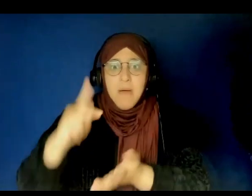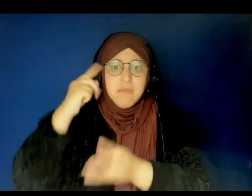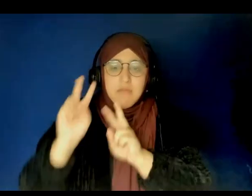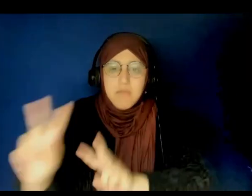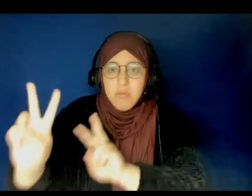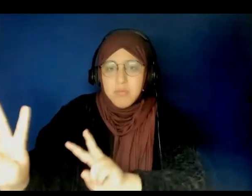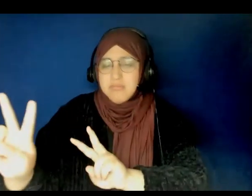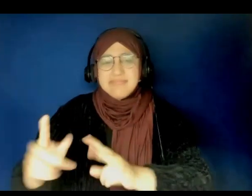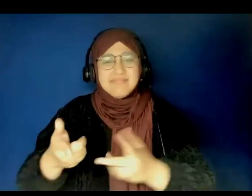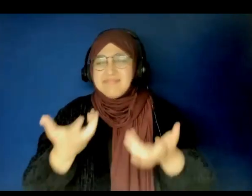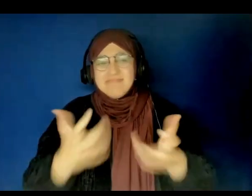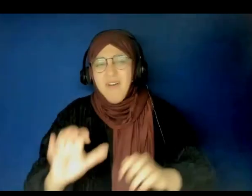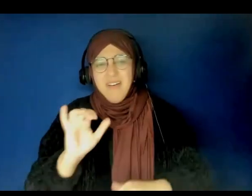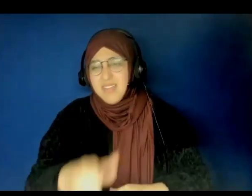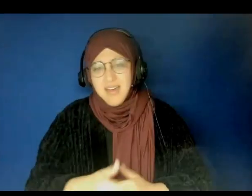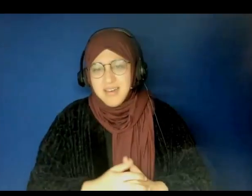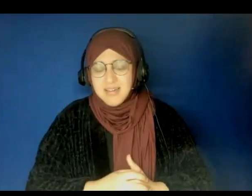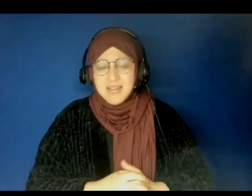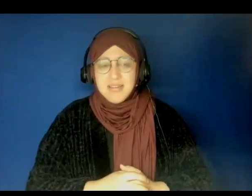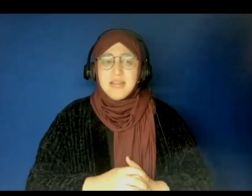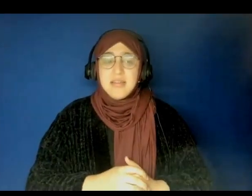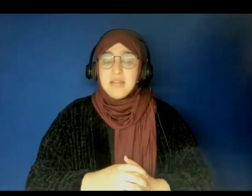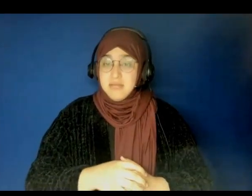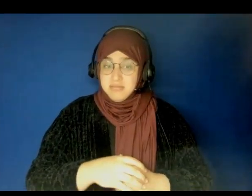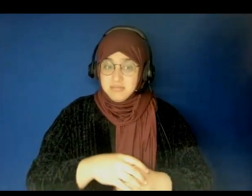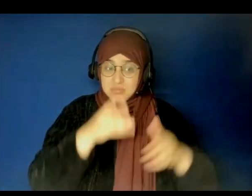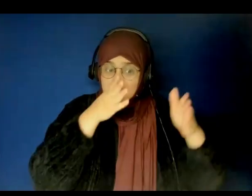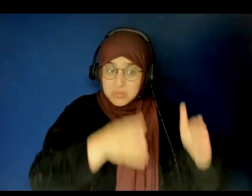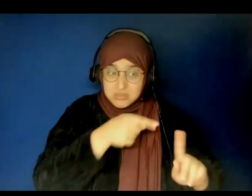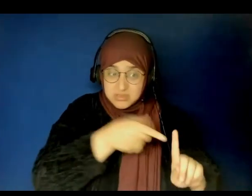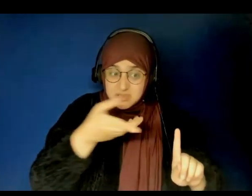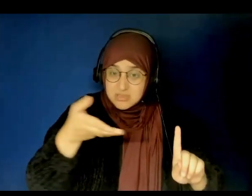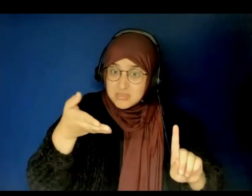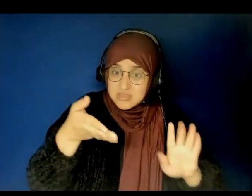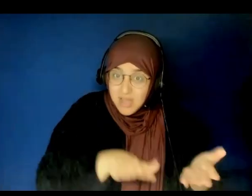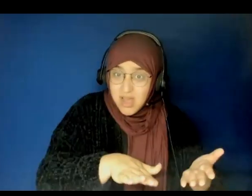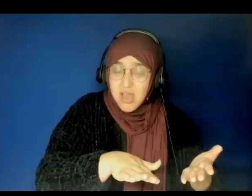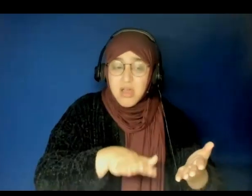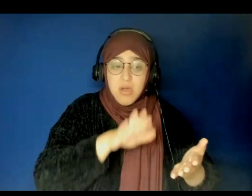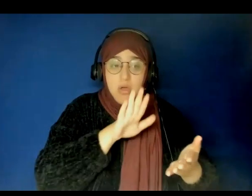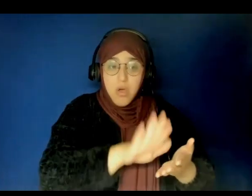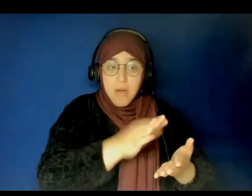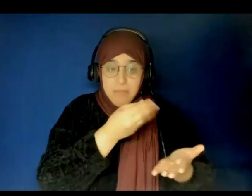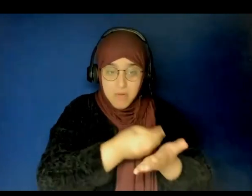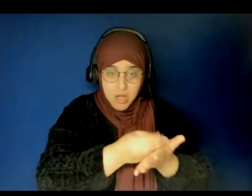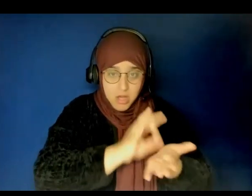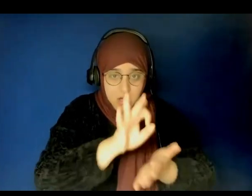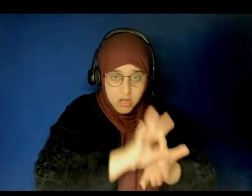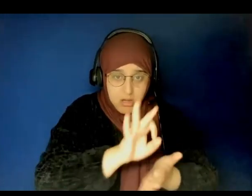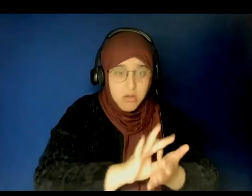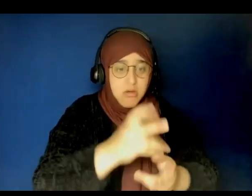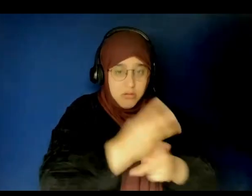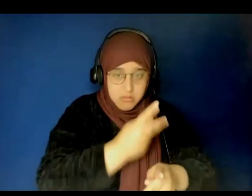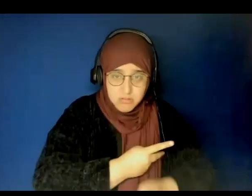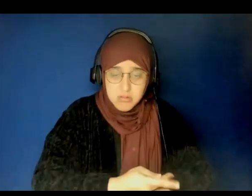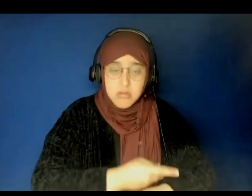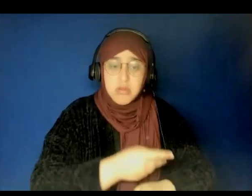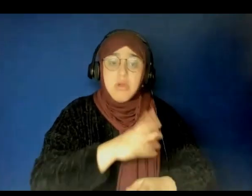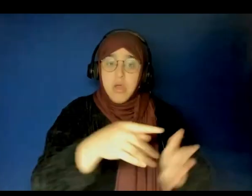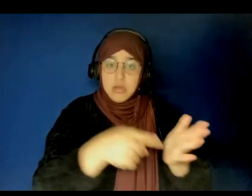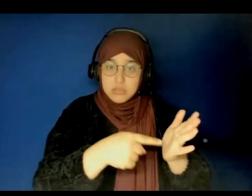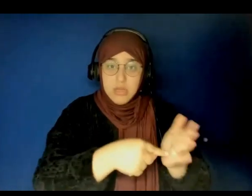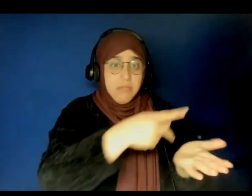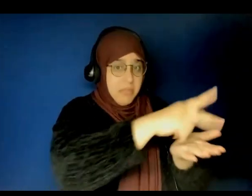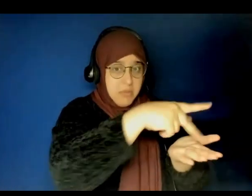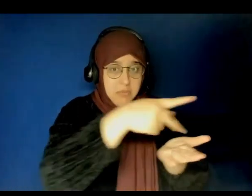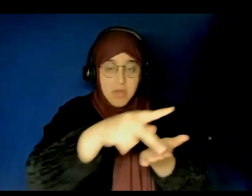And so when a person dies, their money is calculated, debts are paid, funeral is paid, and then the remainder is what